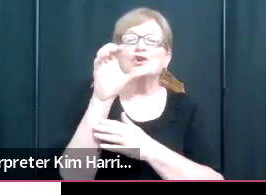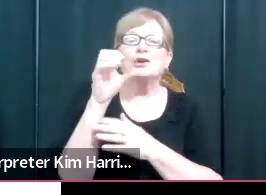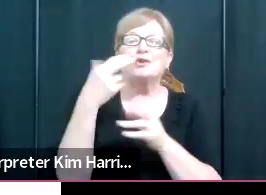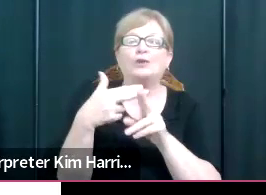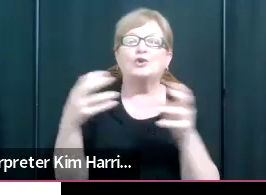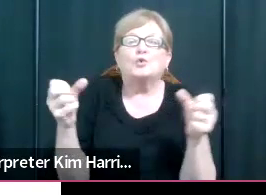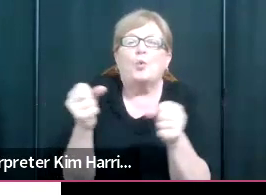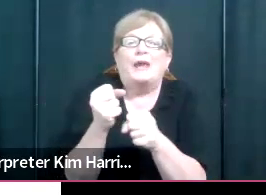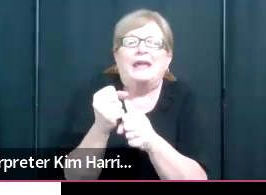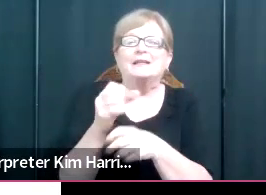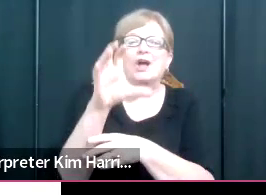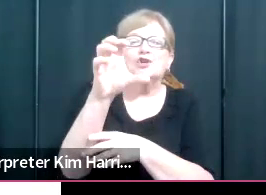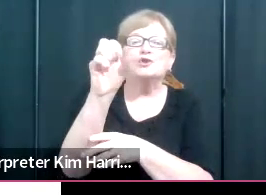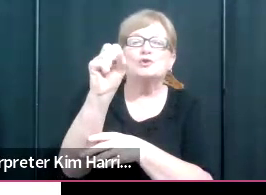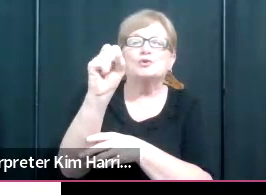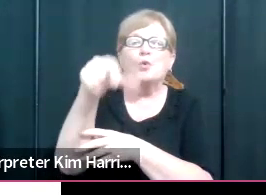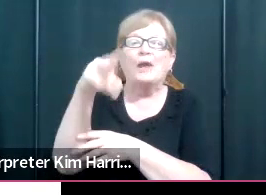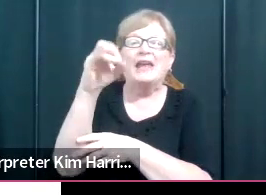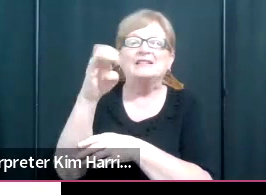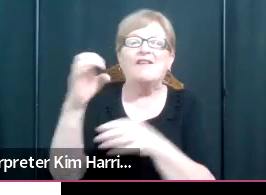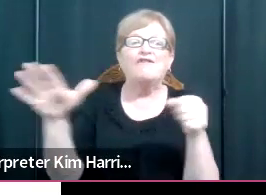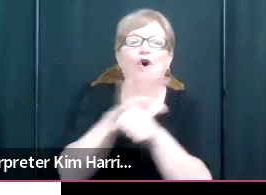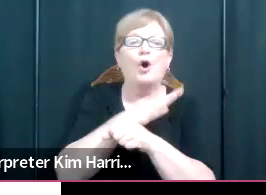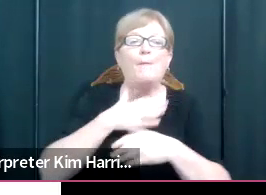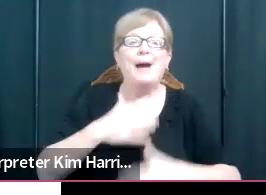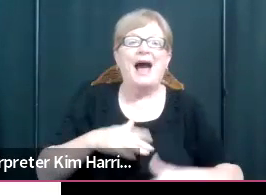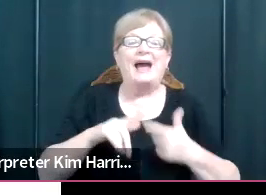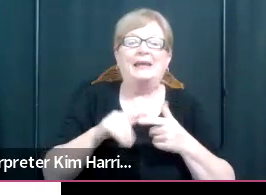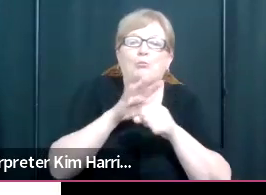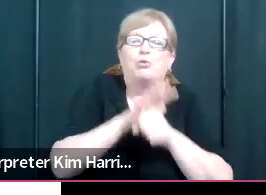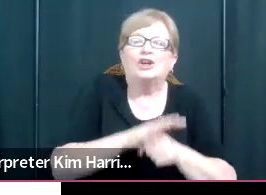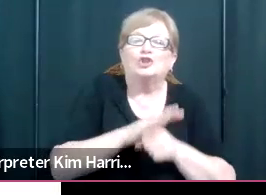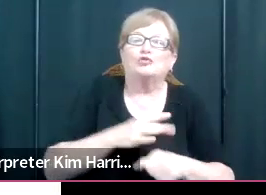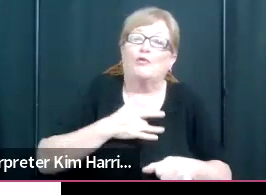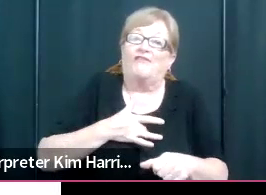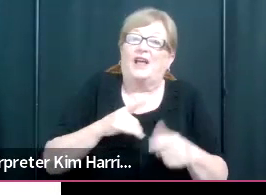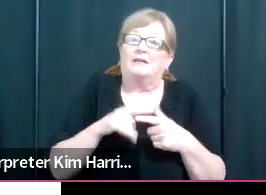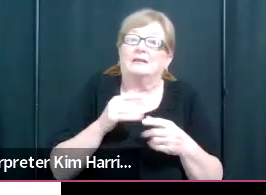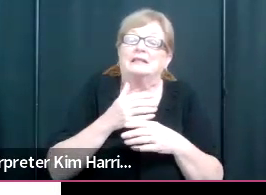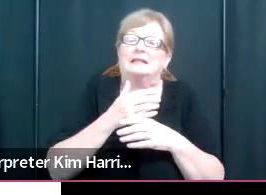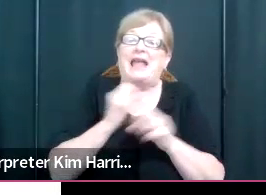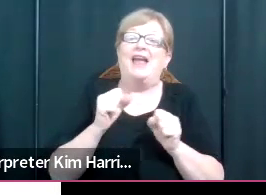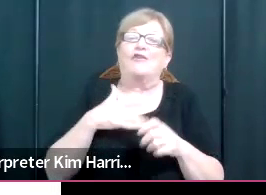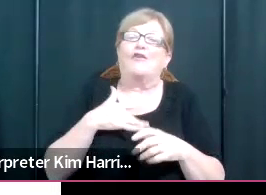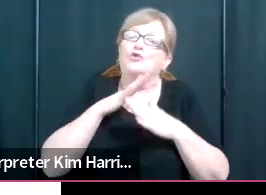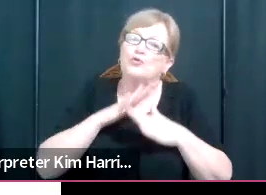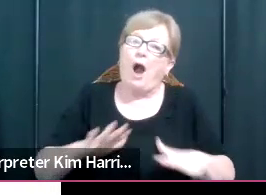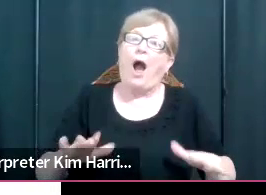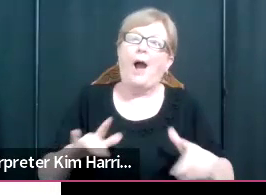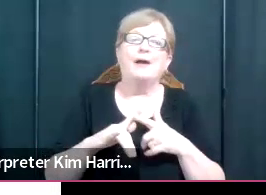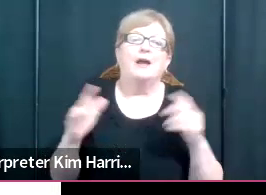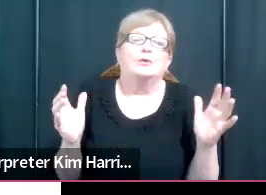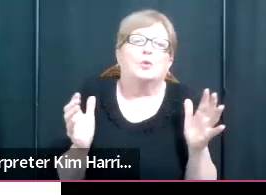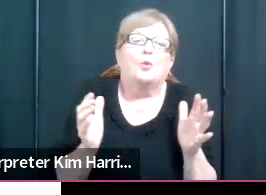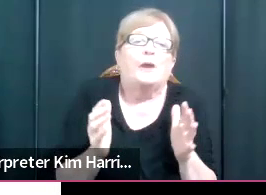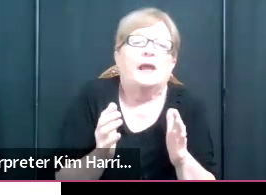And so if somebody needs that whole body pressure to feel safe or to calm, they can use that. We also have